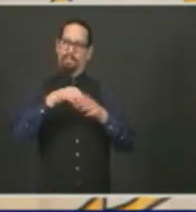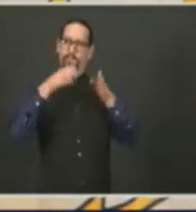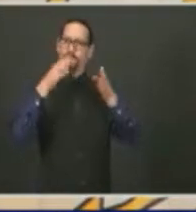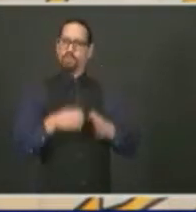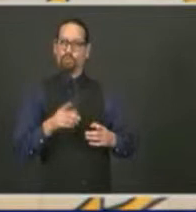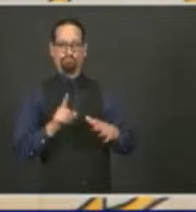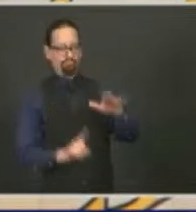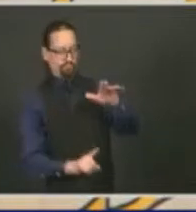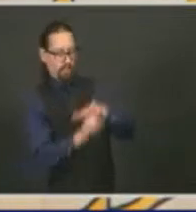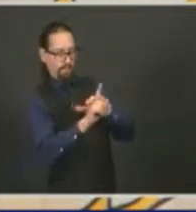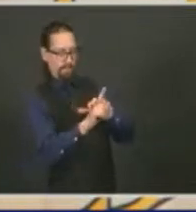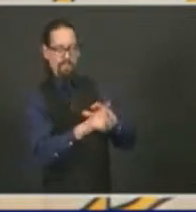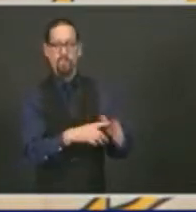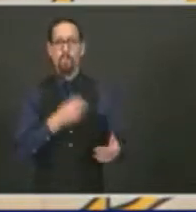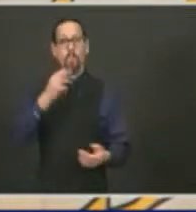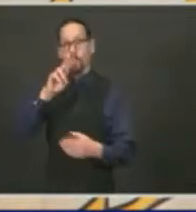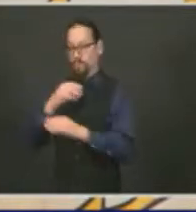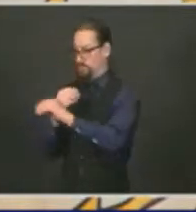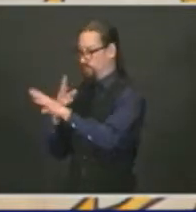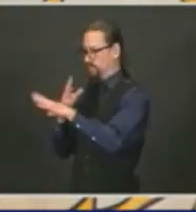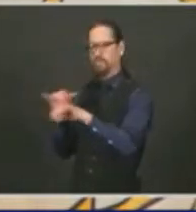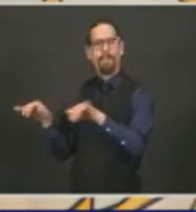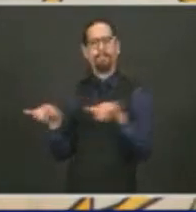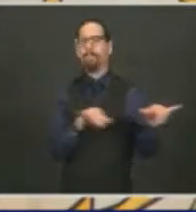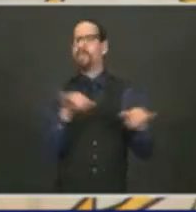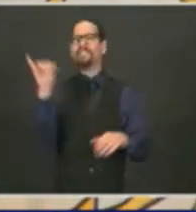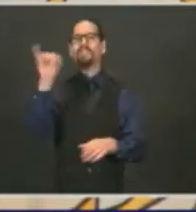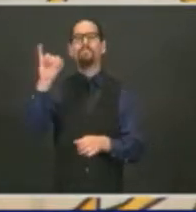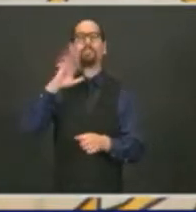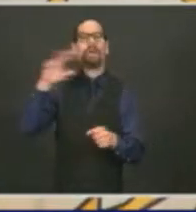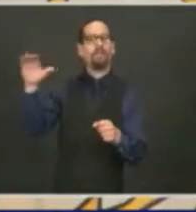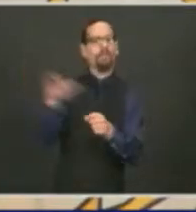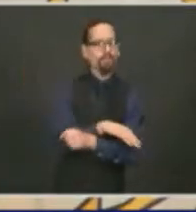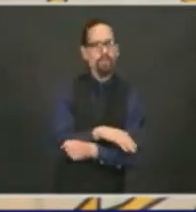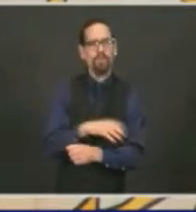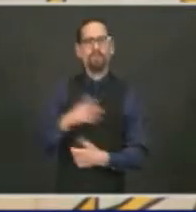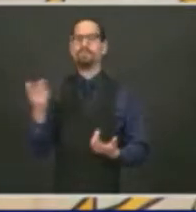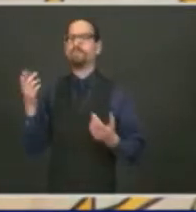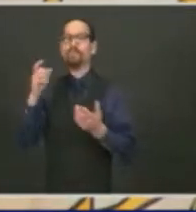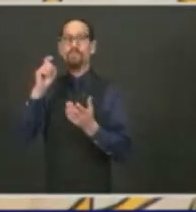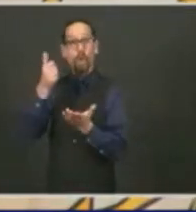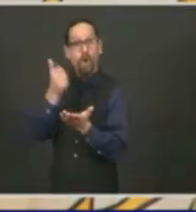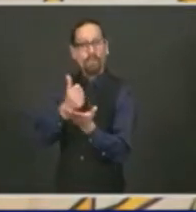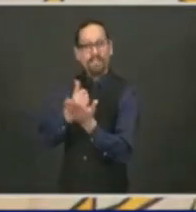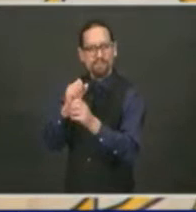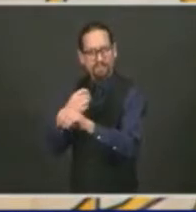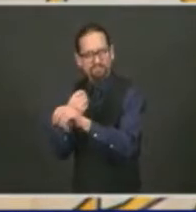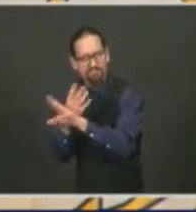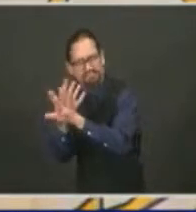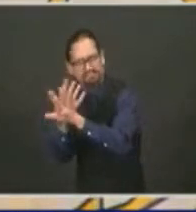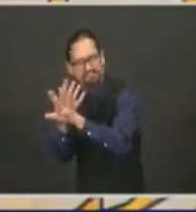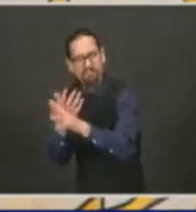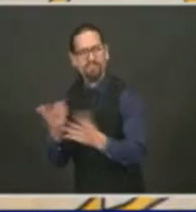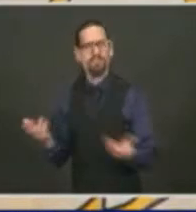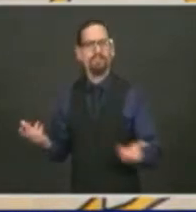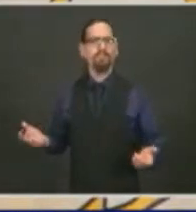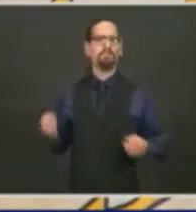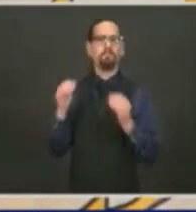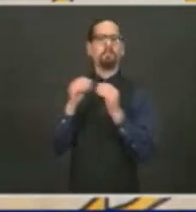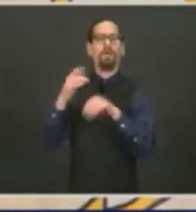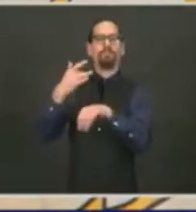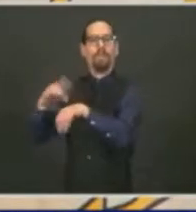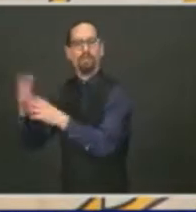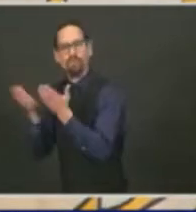we would look to continue that and maybe expand that. So I think the short answer is